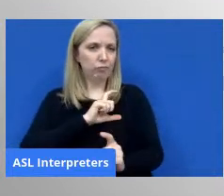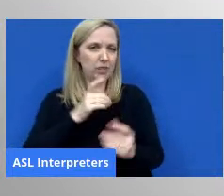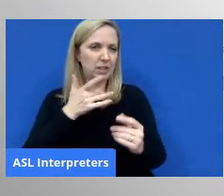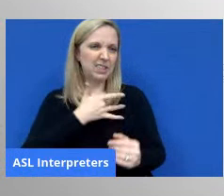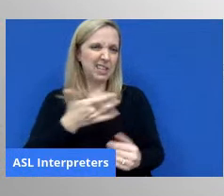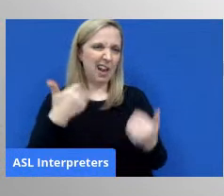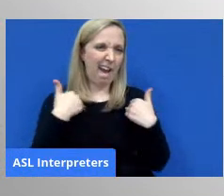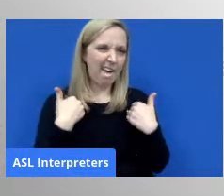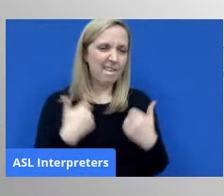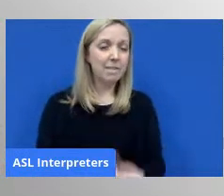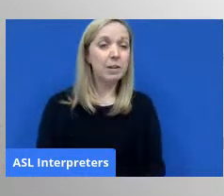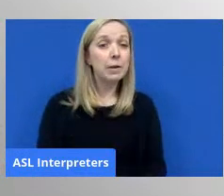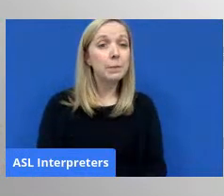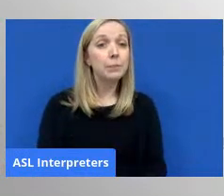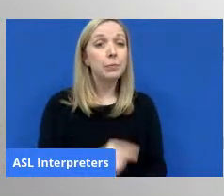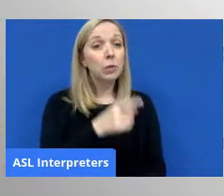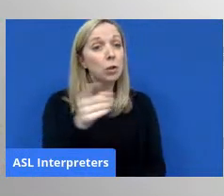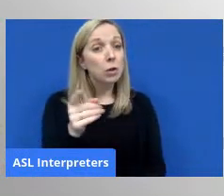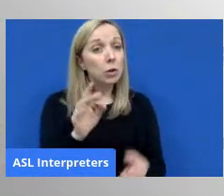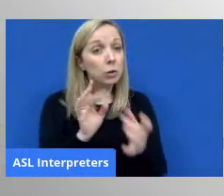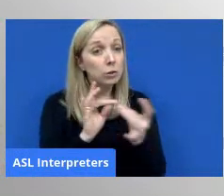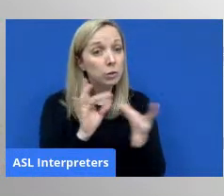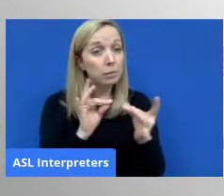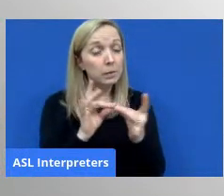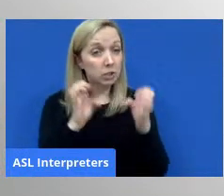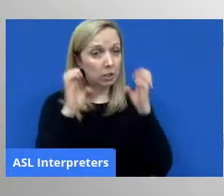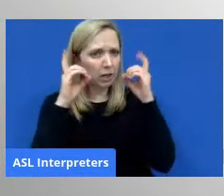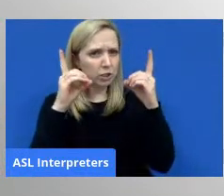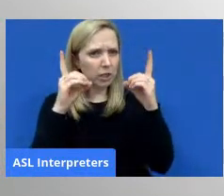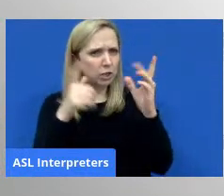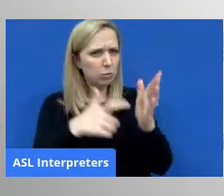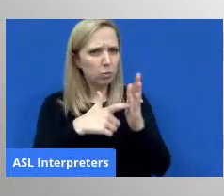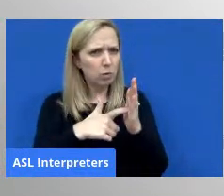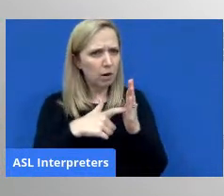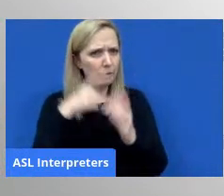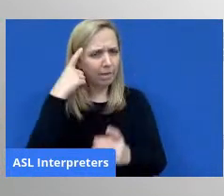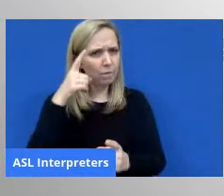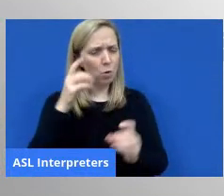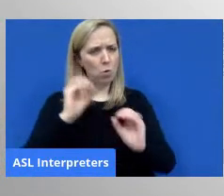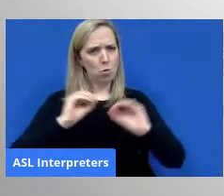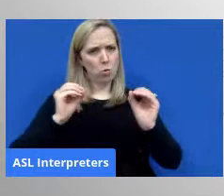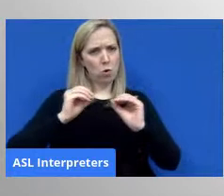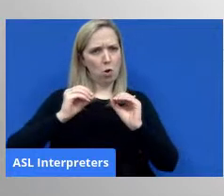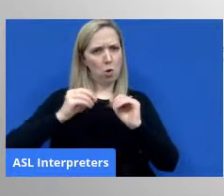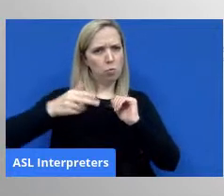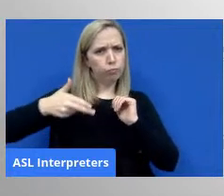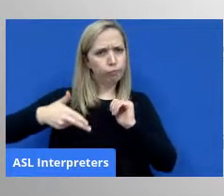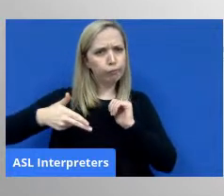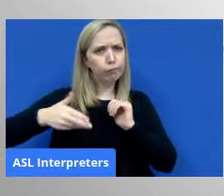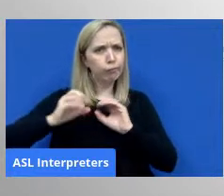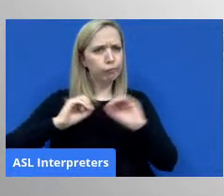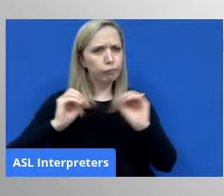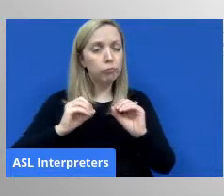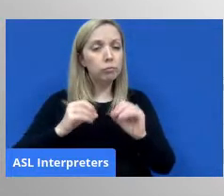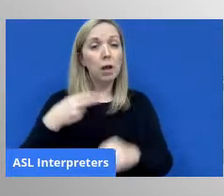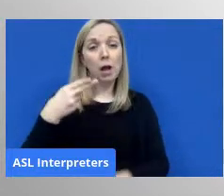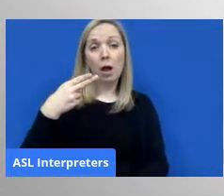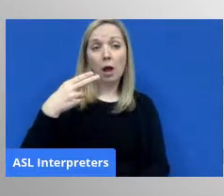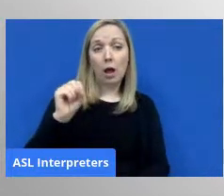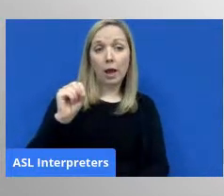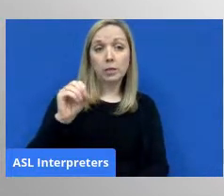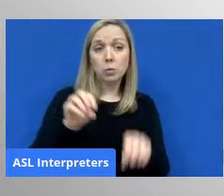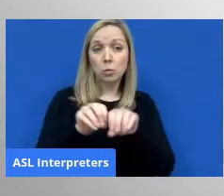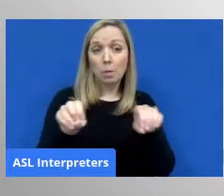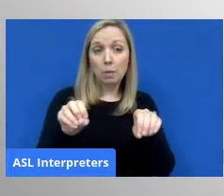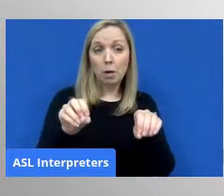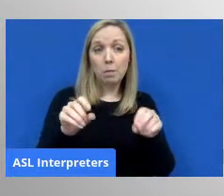You mentioned educational requirements for unarmed, that's a high school diploma or a GED equivalent.